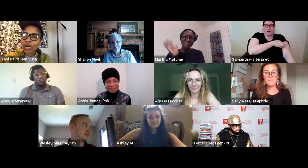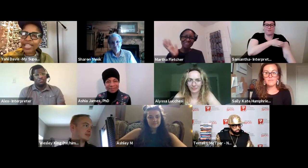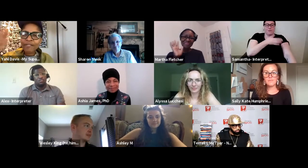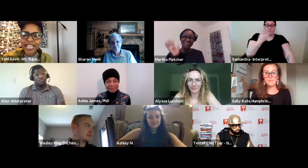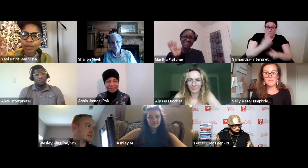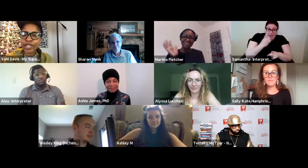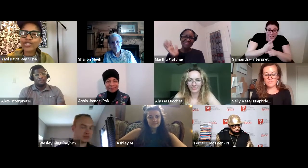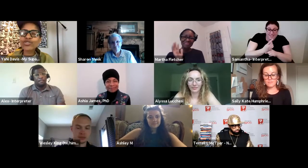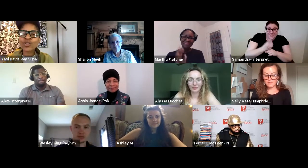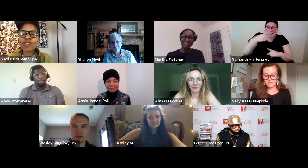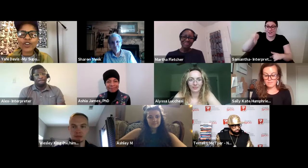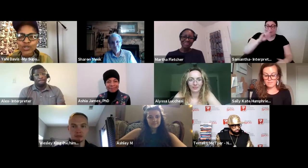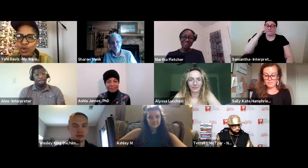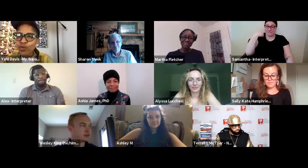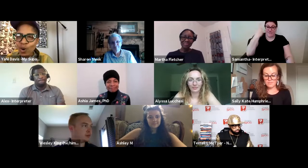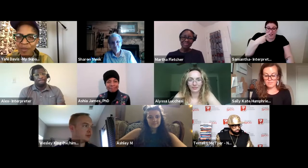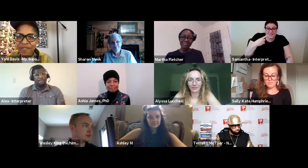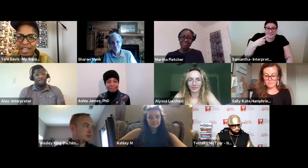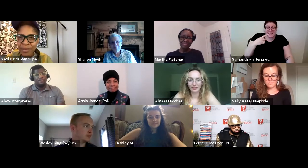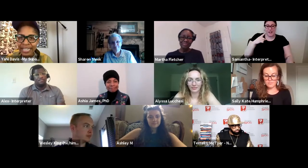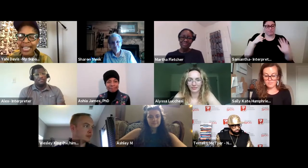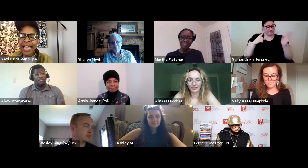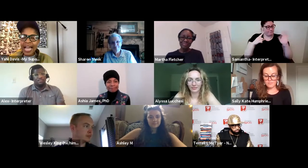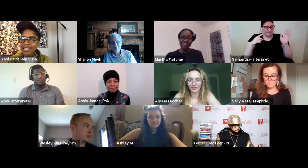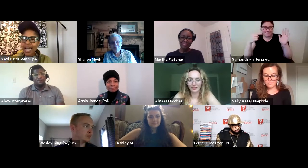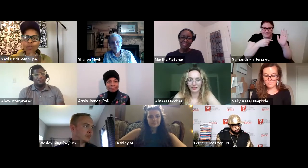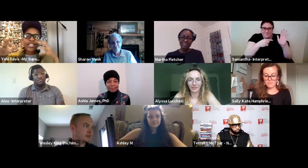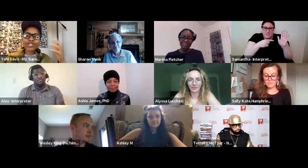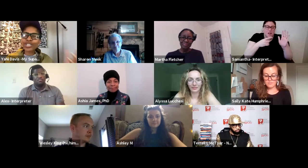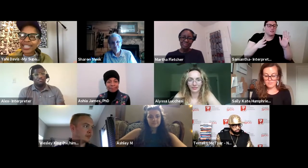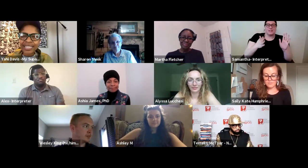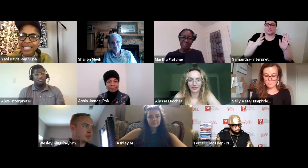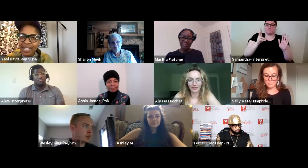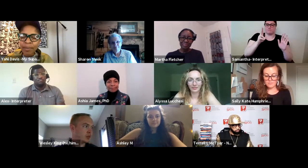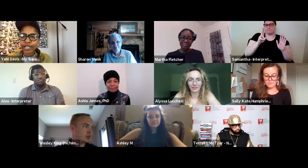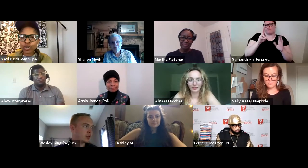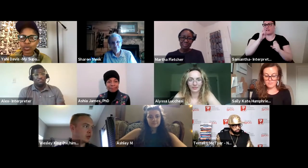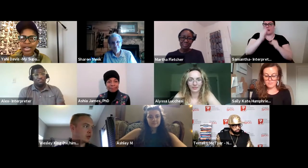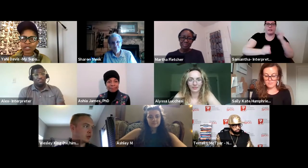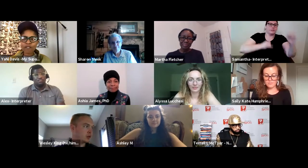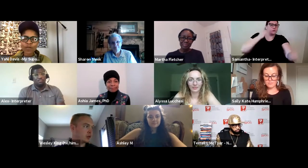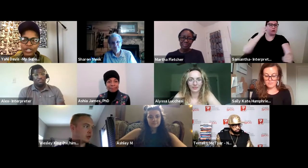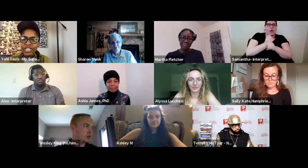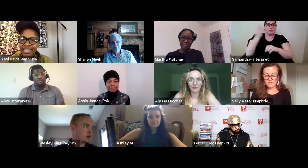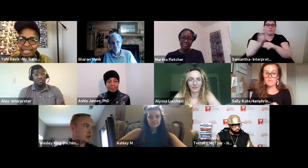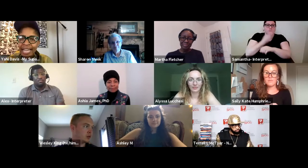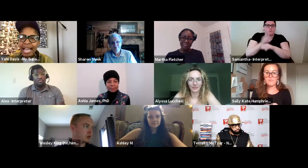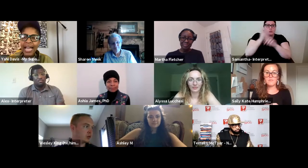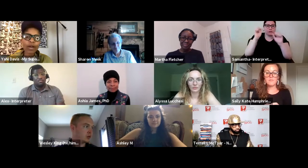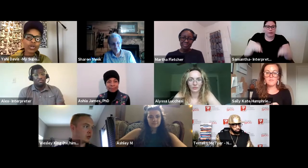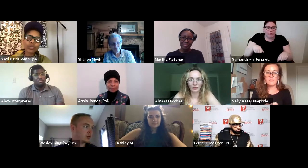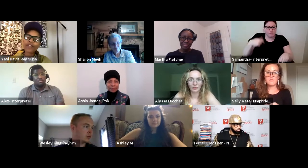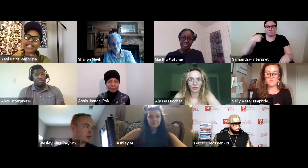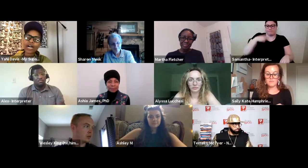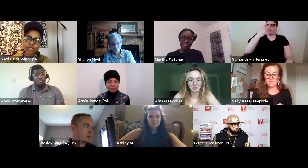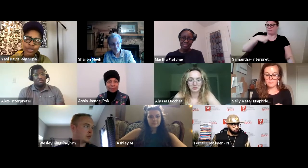This wave has been universal for me, family. As I went to India back in 2014, and